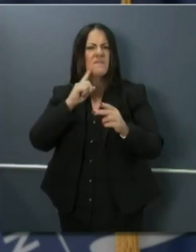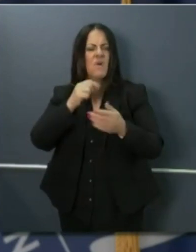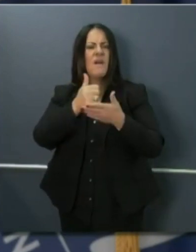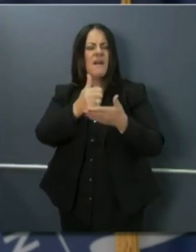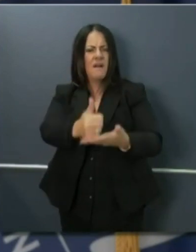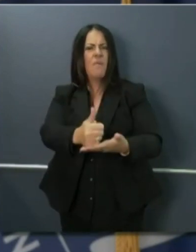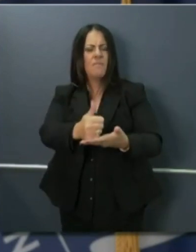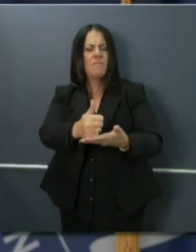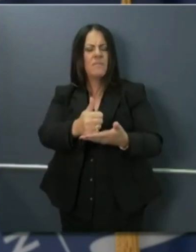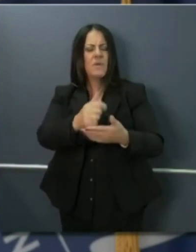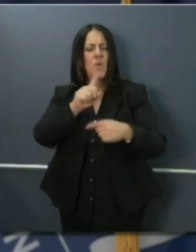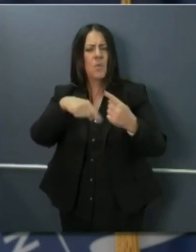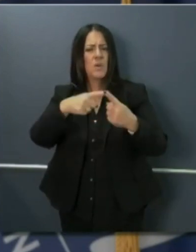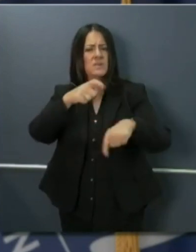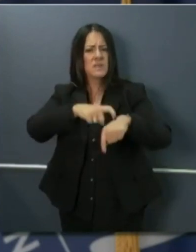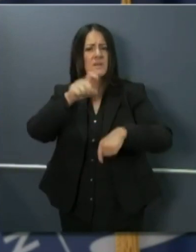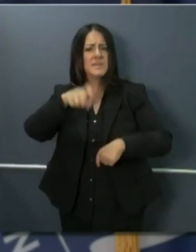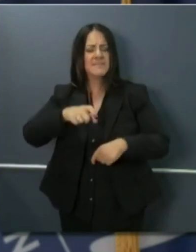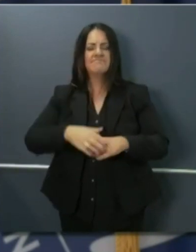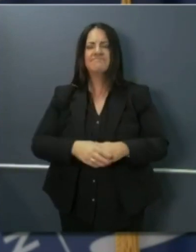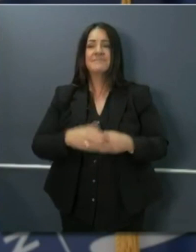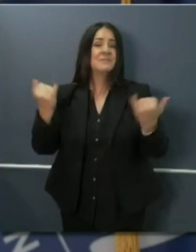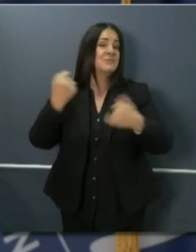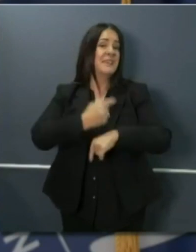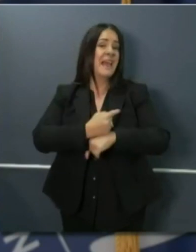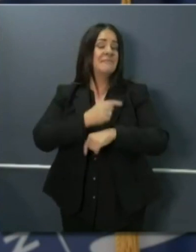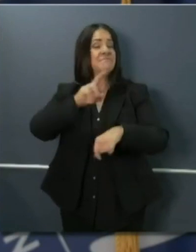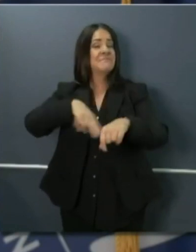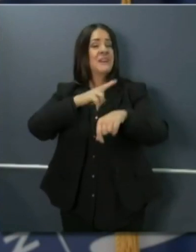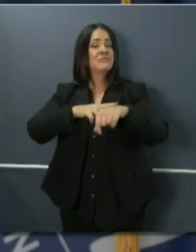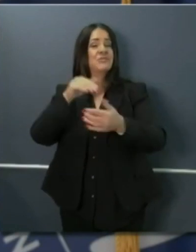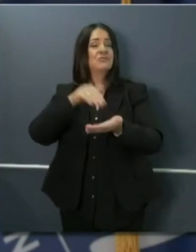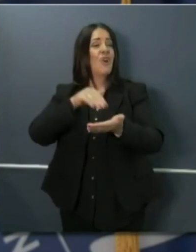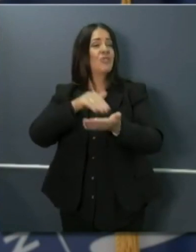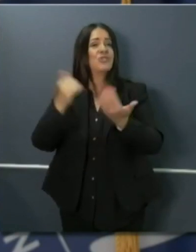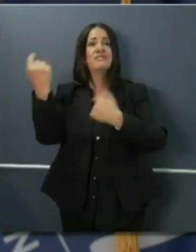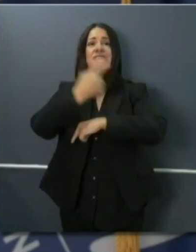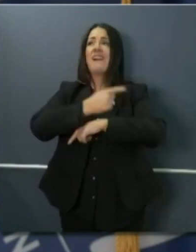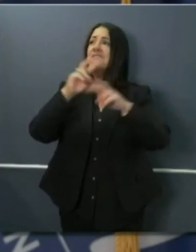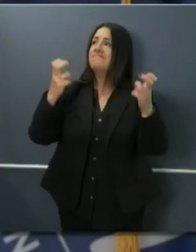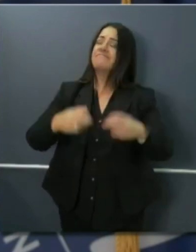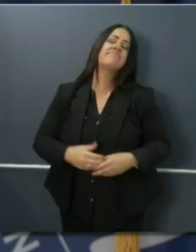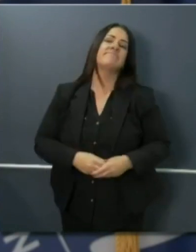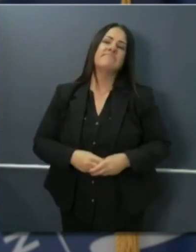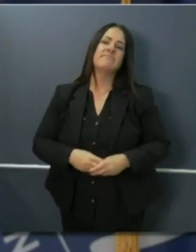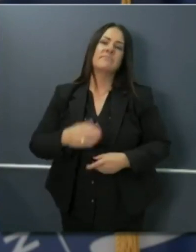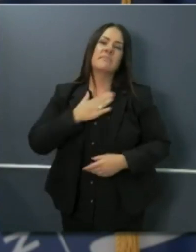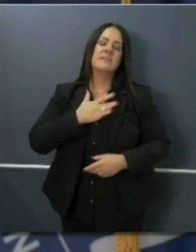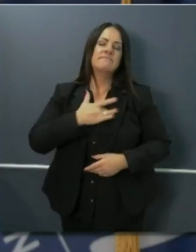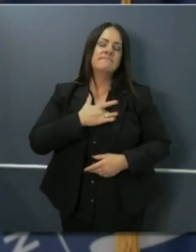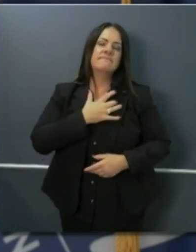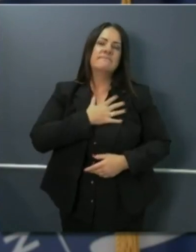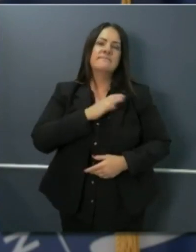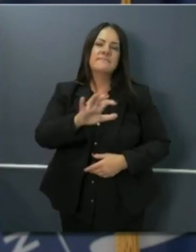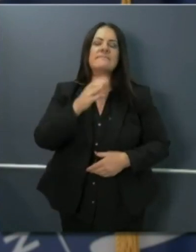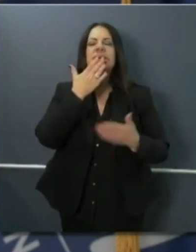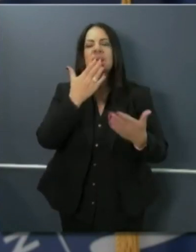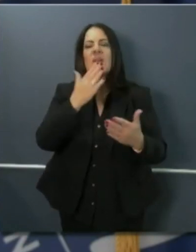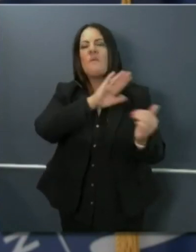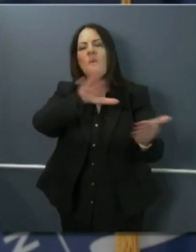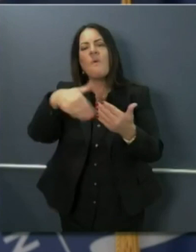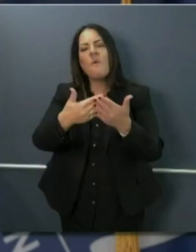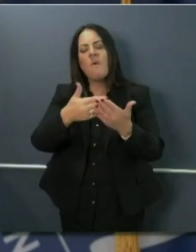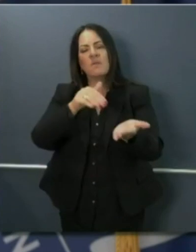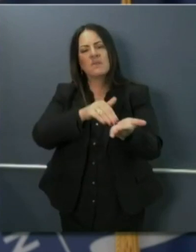need us. Today is National Doctors Day, and I want to first extend my heartfelt gratitude to all my physician colleagues, as well